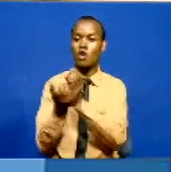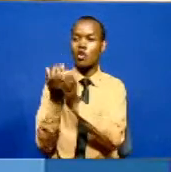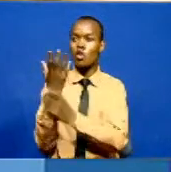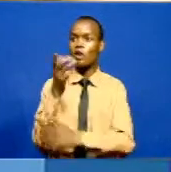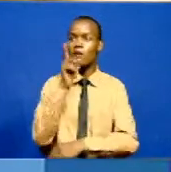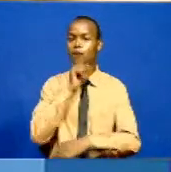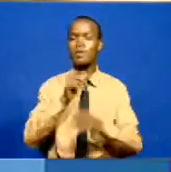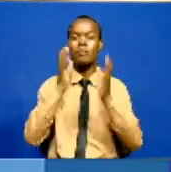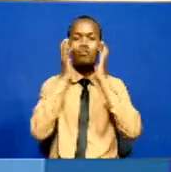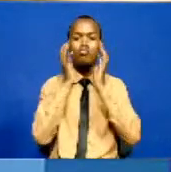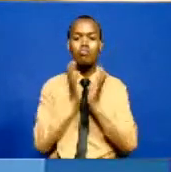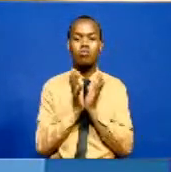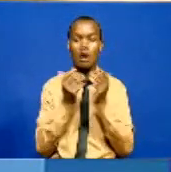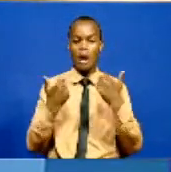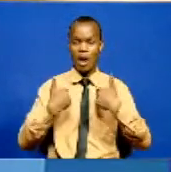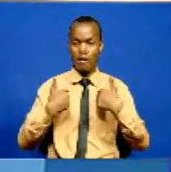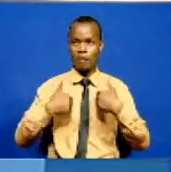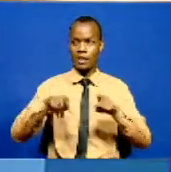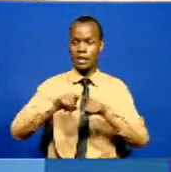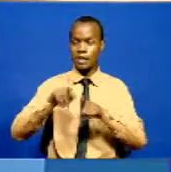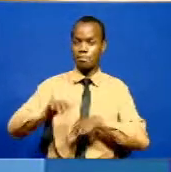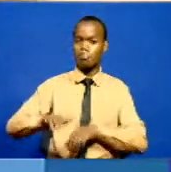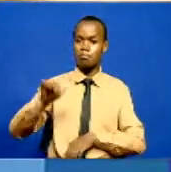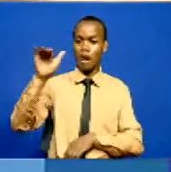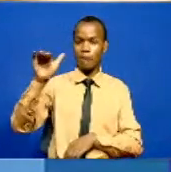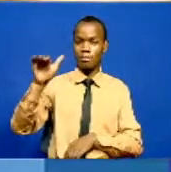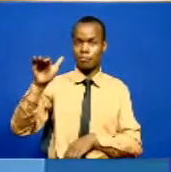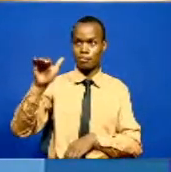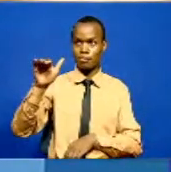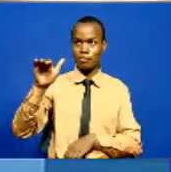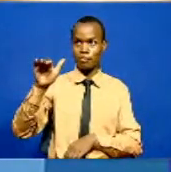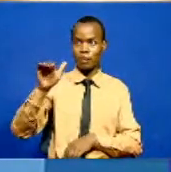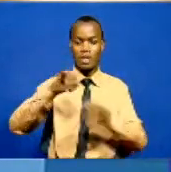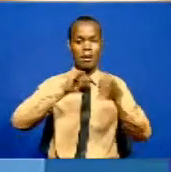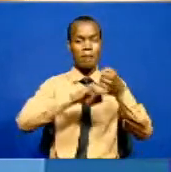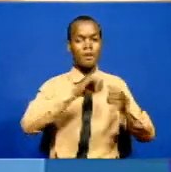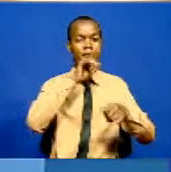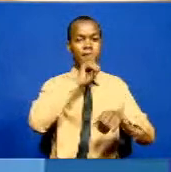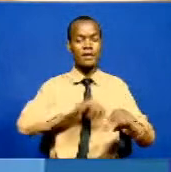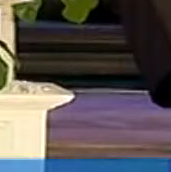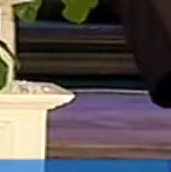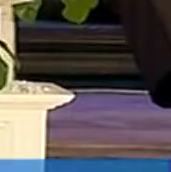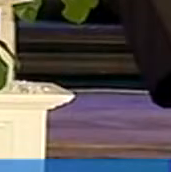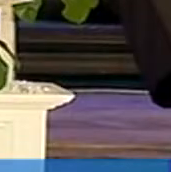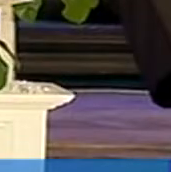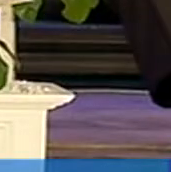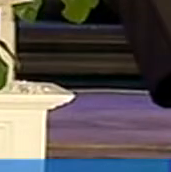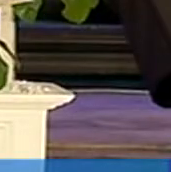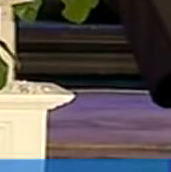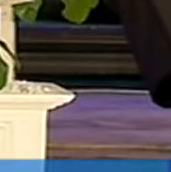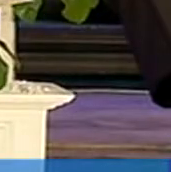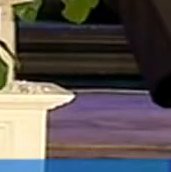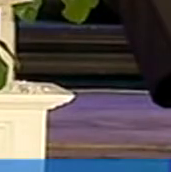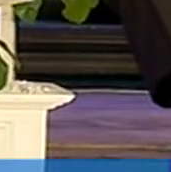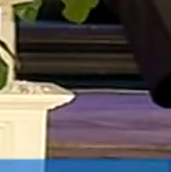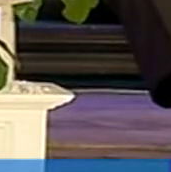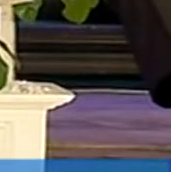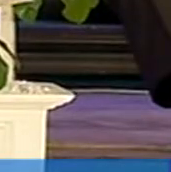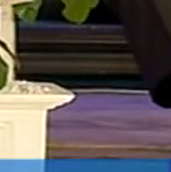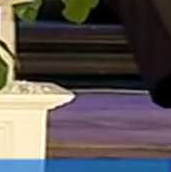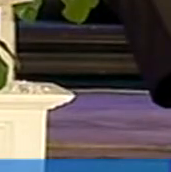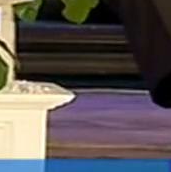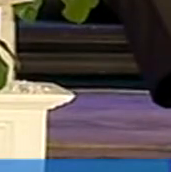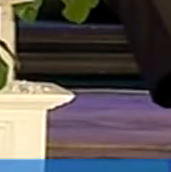grown beards. He was a big man. He was big. He was married. They didn't know him. But later he identified himself to